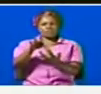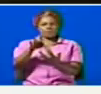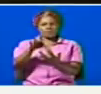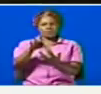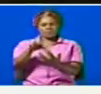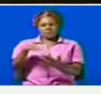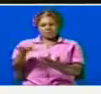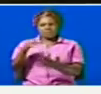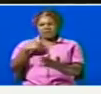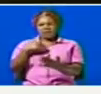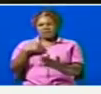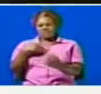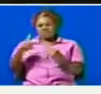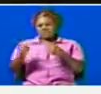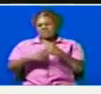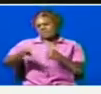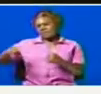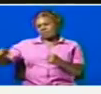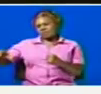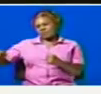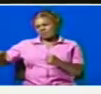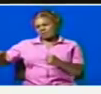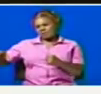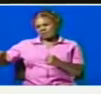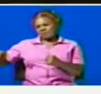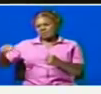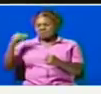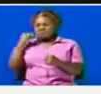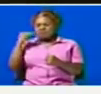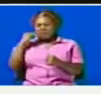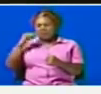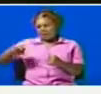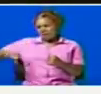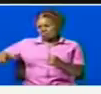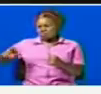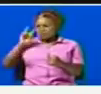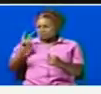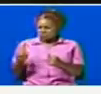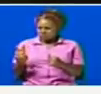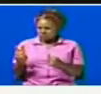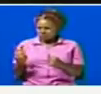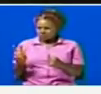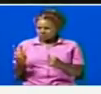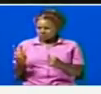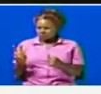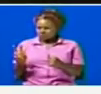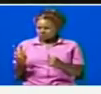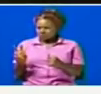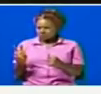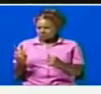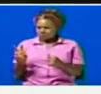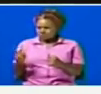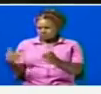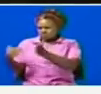go through the six counties, constituencies that constitute Siaya County. Looking at the uncountable number